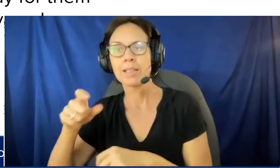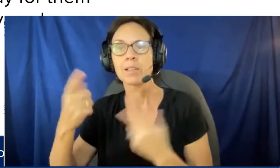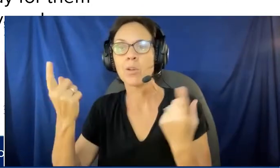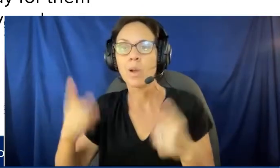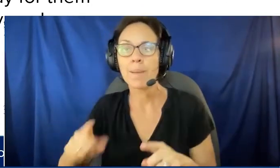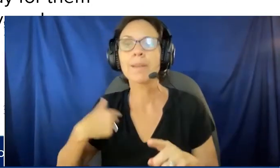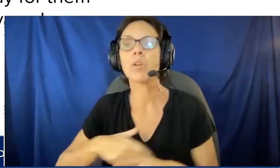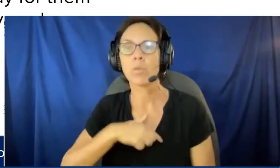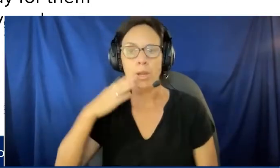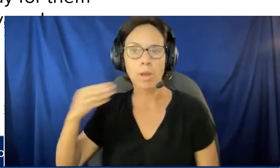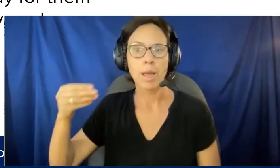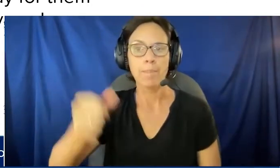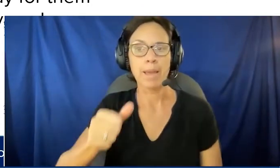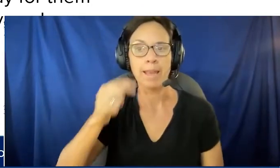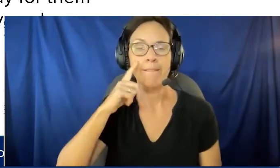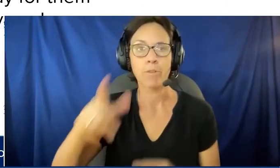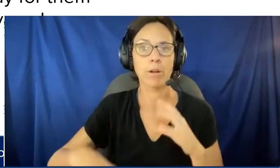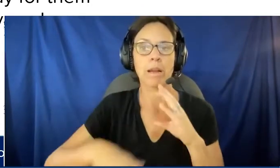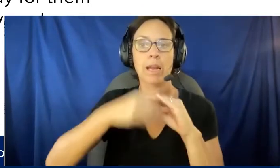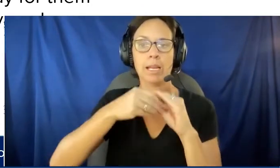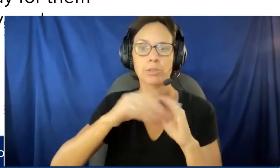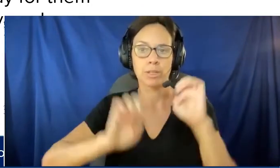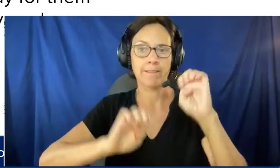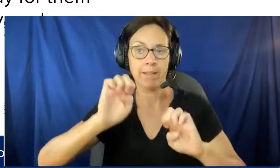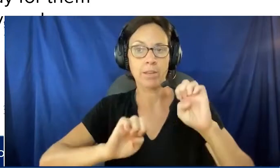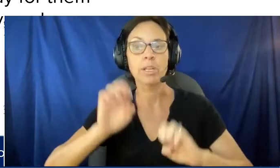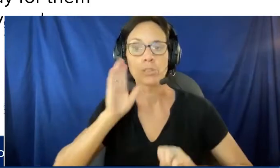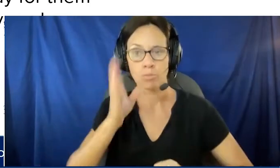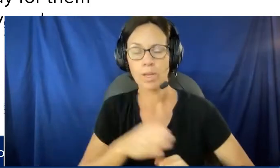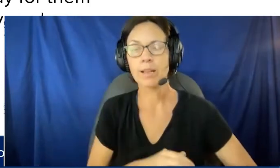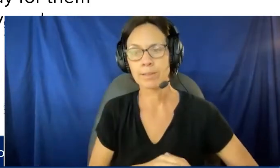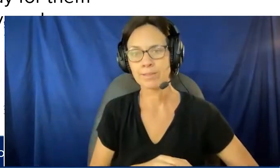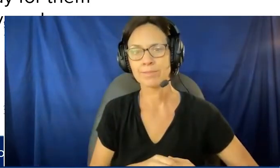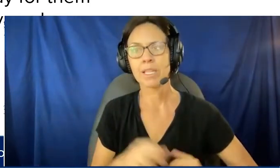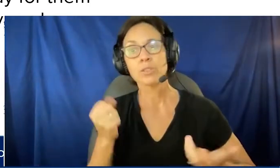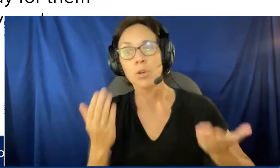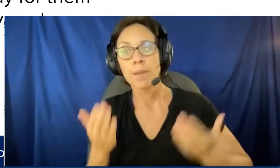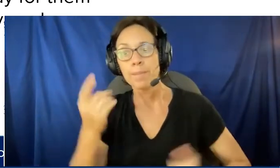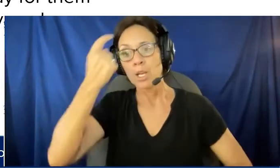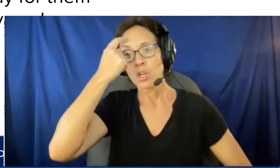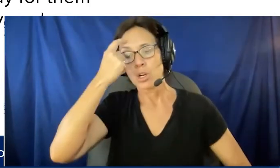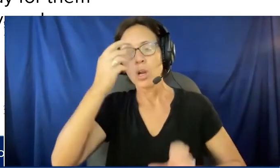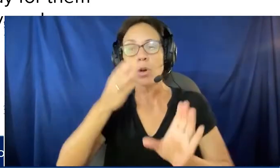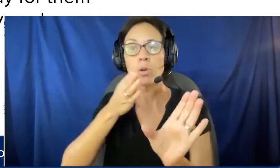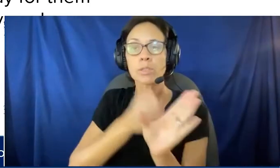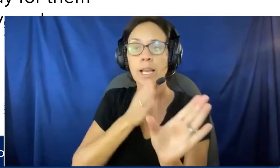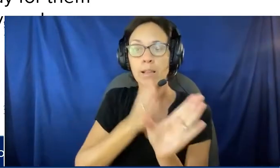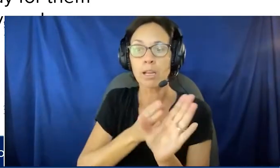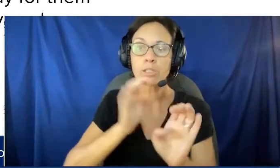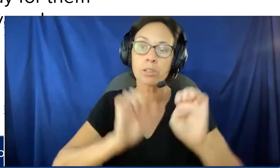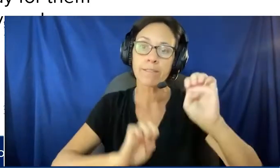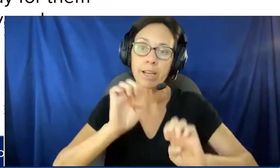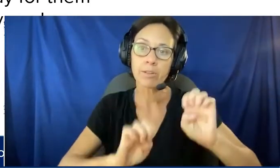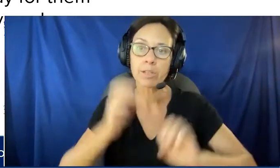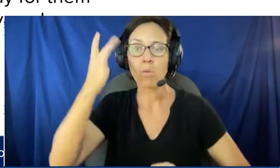for additional evaluations. So perhaps that's a neuropsychological evaluation because